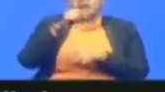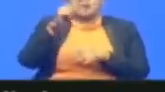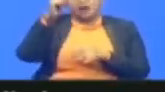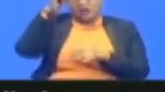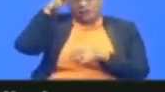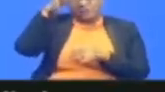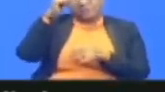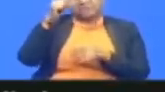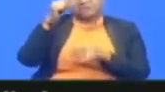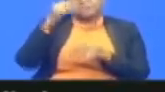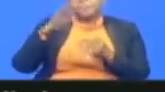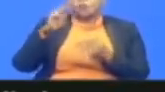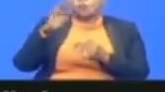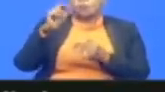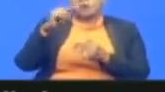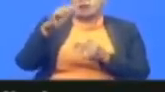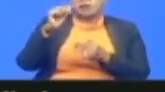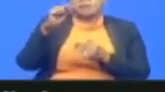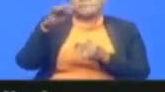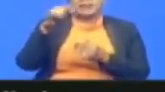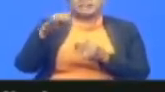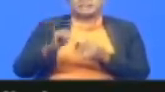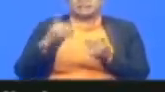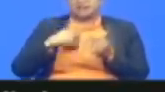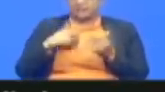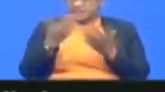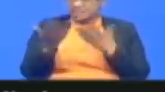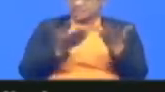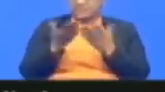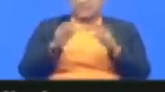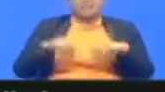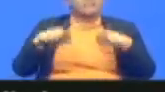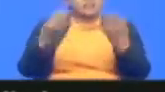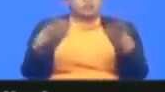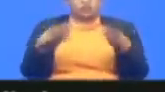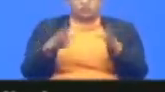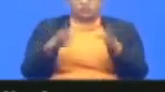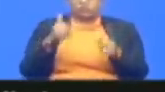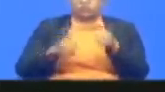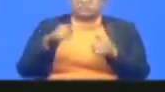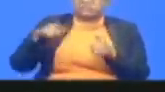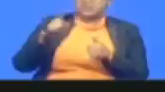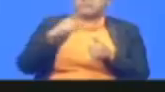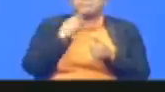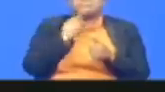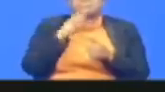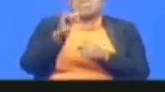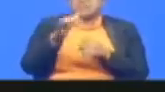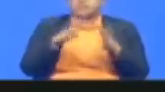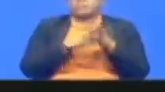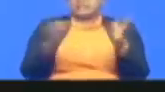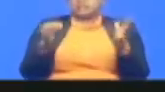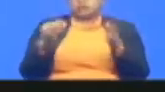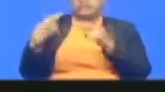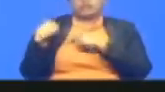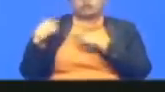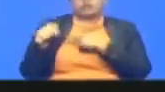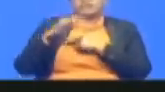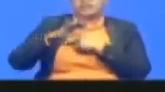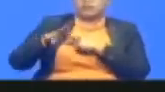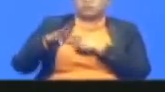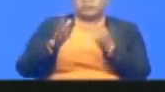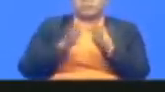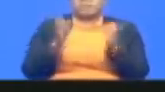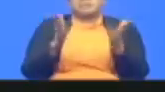to the petition, Wangamati created a service delivery unit, which Lukoye claims is a duplication of the roles of the County